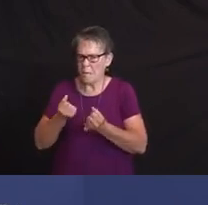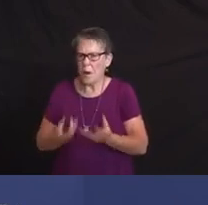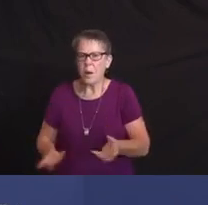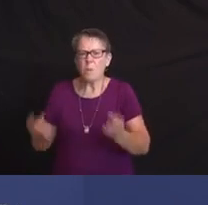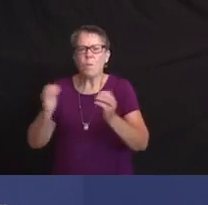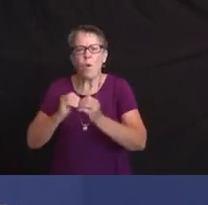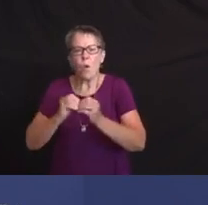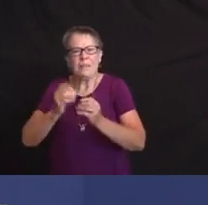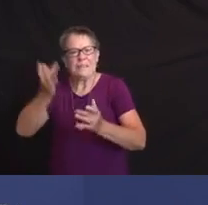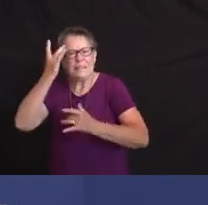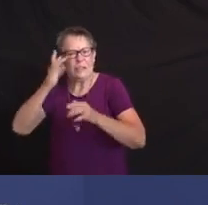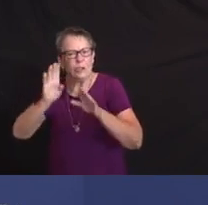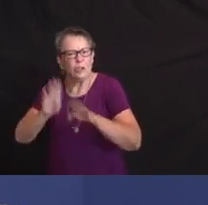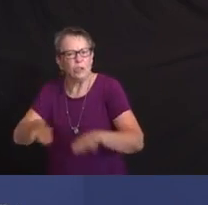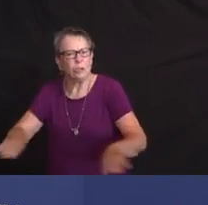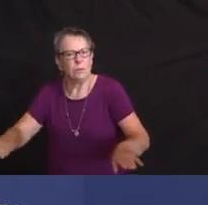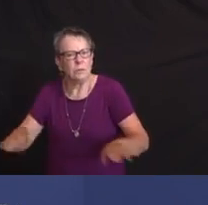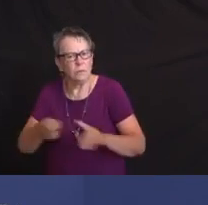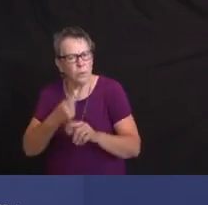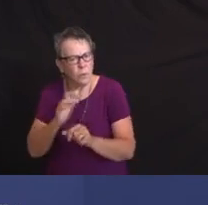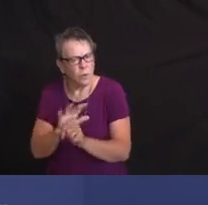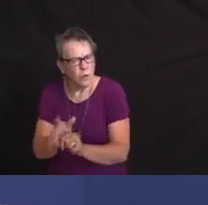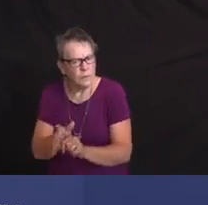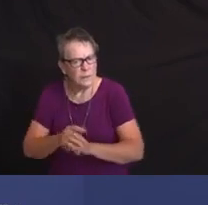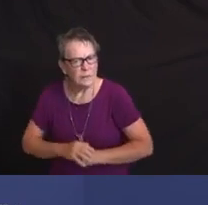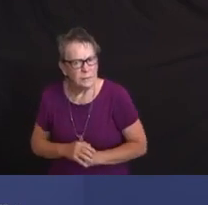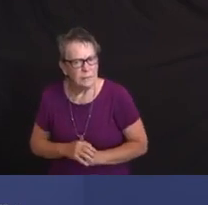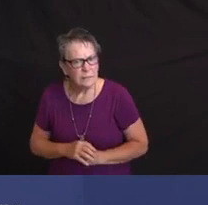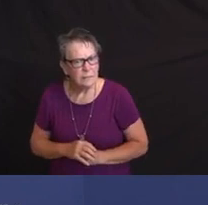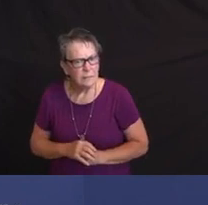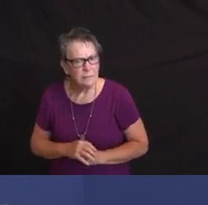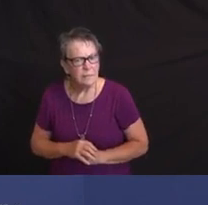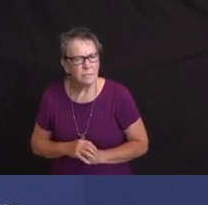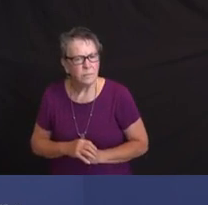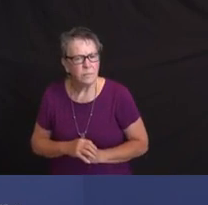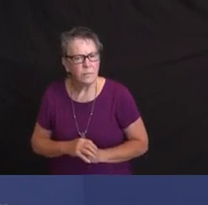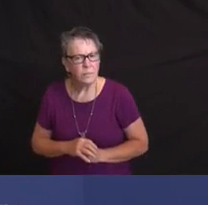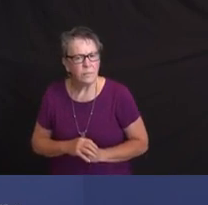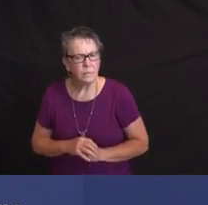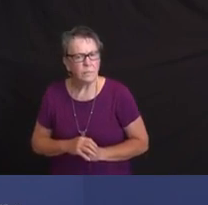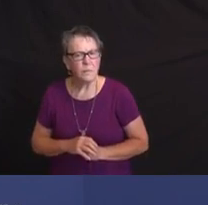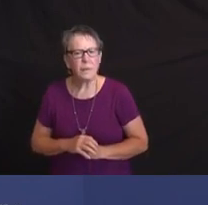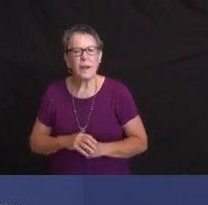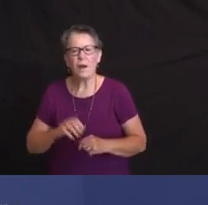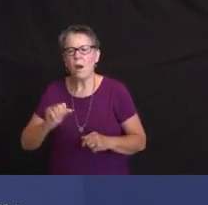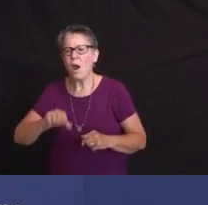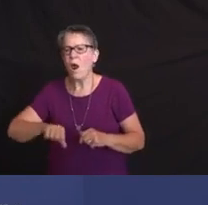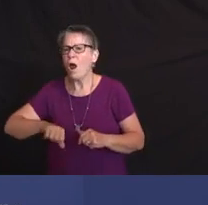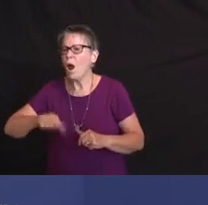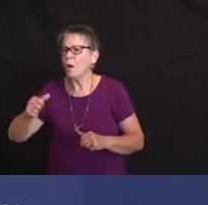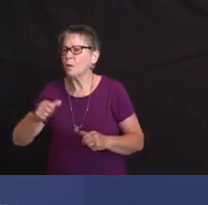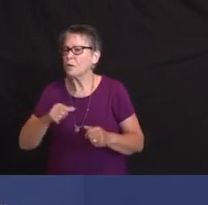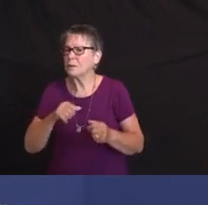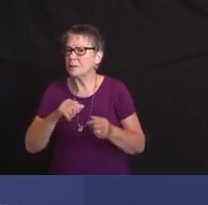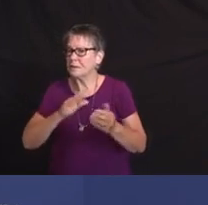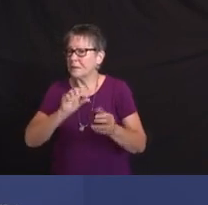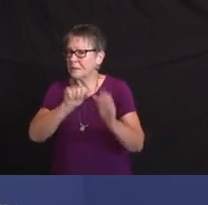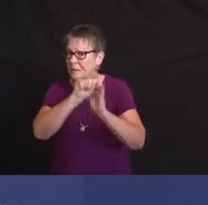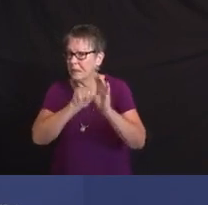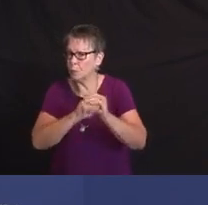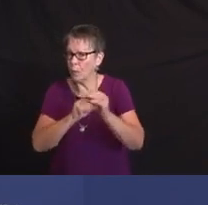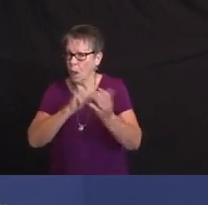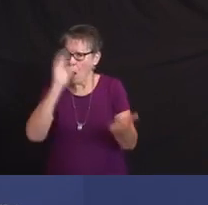Jersey, we see that states with lower vaccination rates like Florida or Texas are seeing higher rates of children